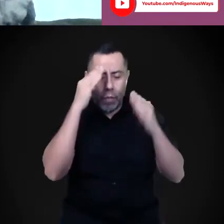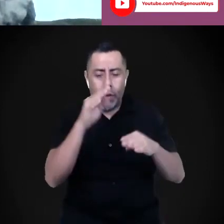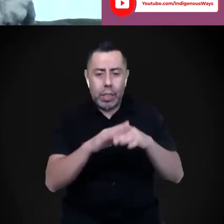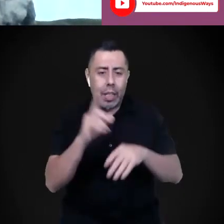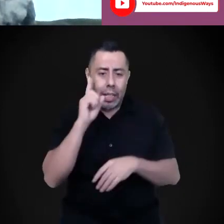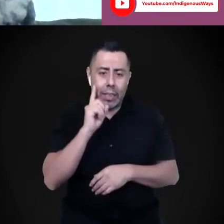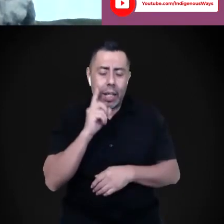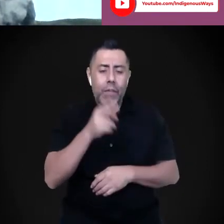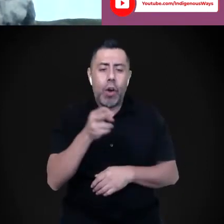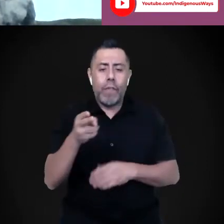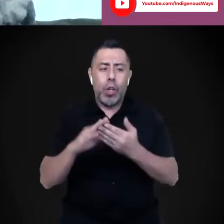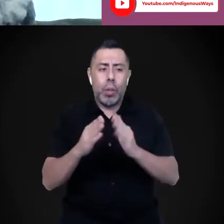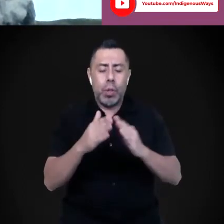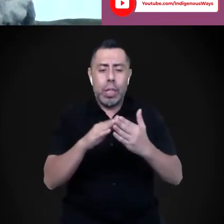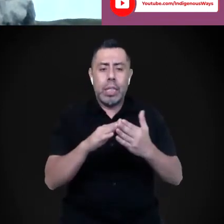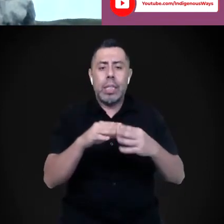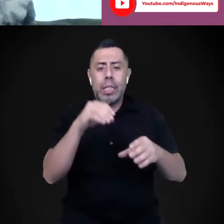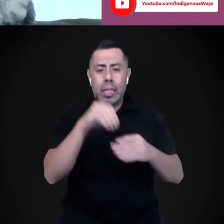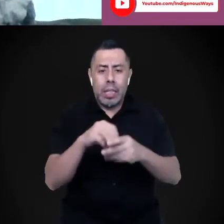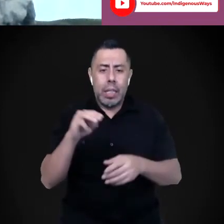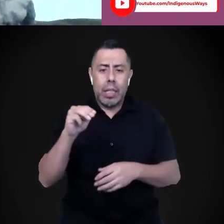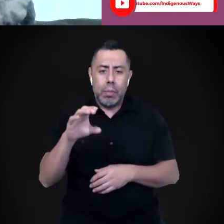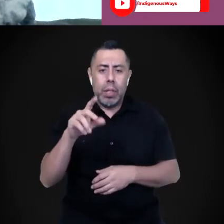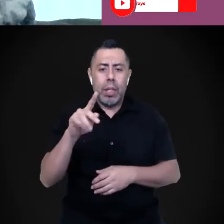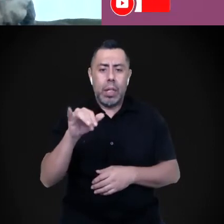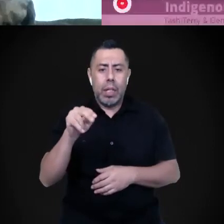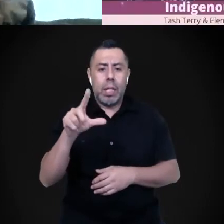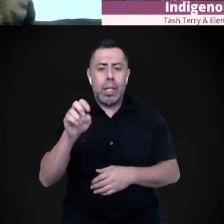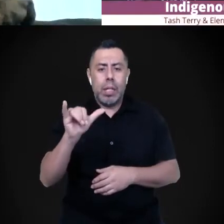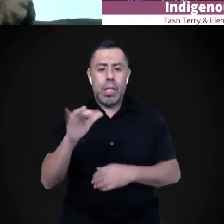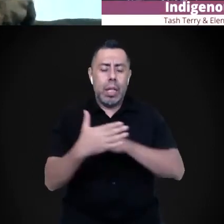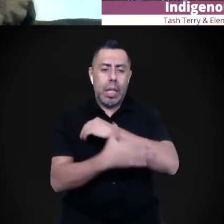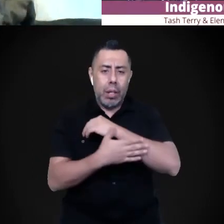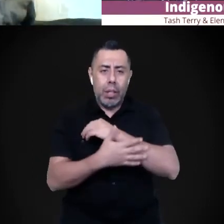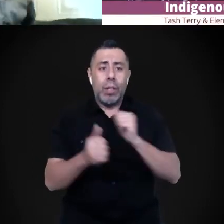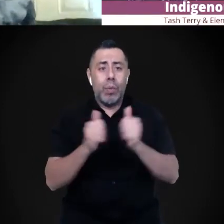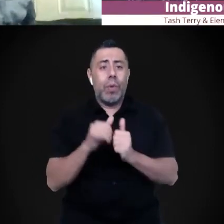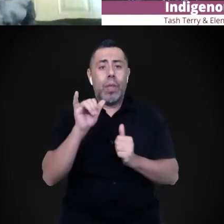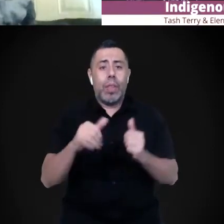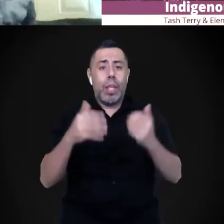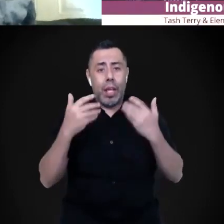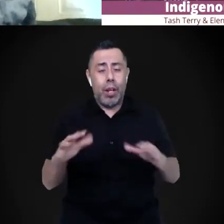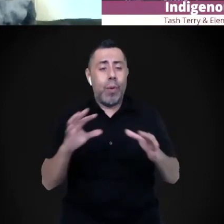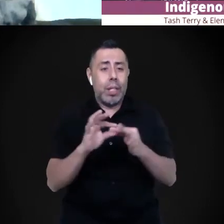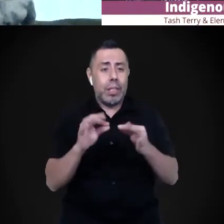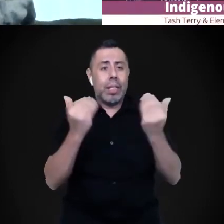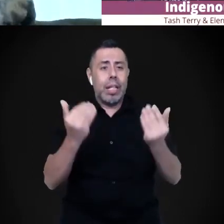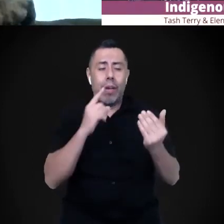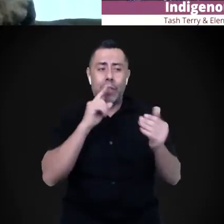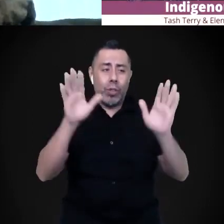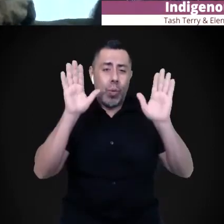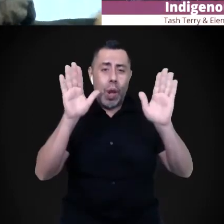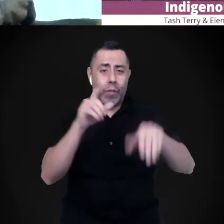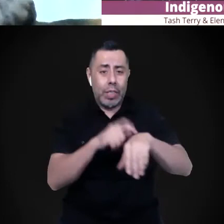communities in McKinley County, and saying that it's that wonderful time. You know, if you